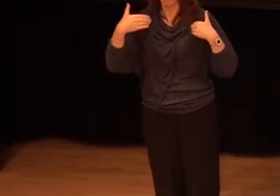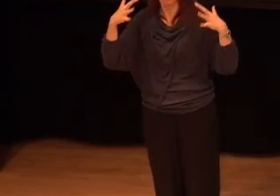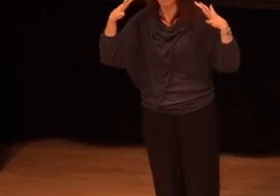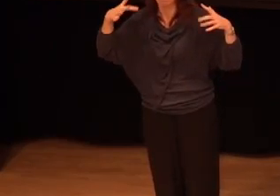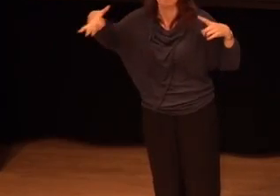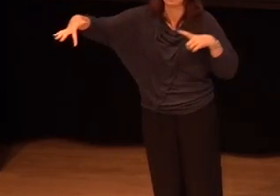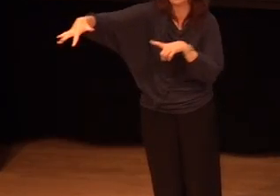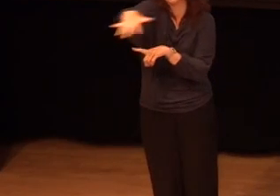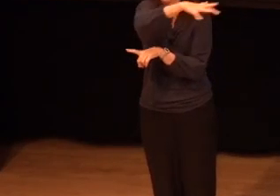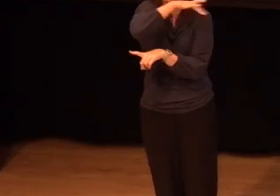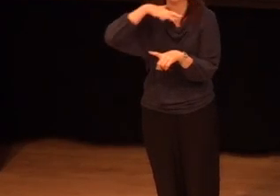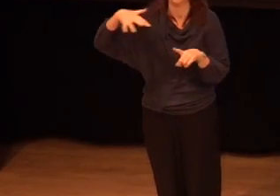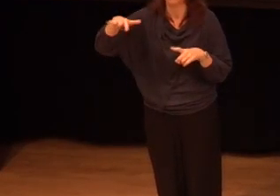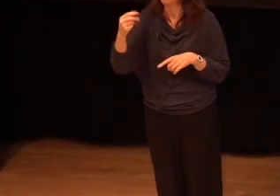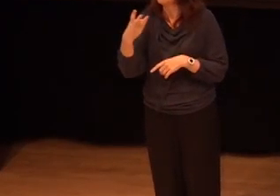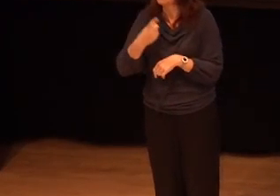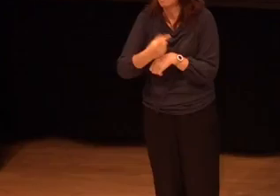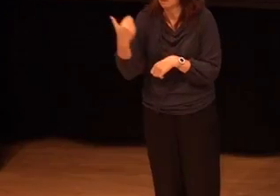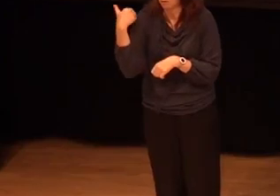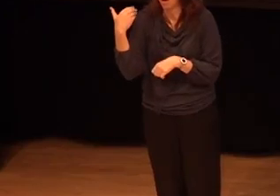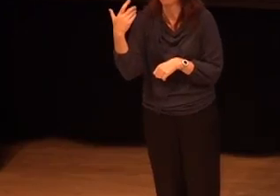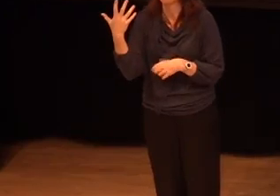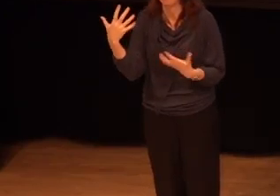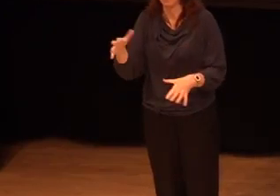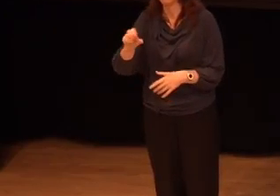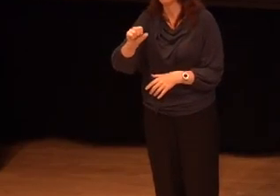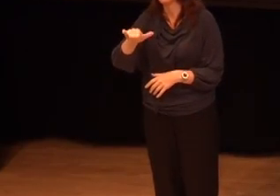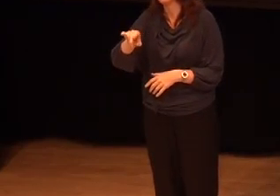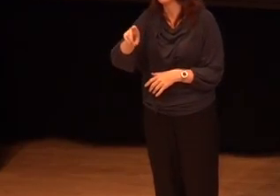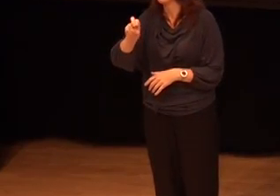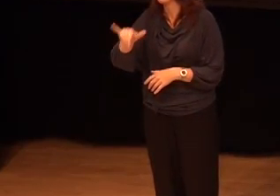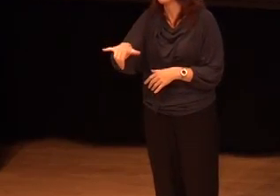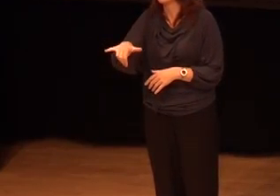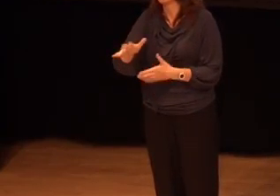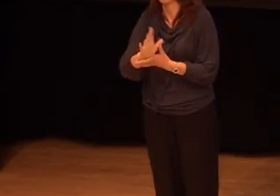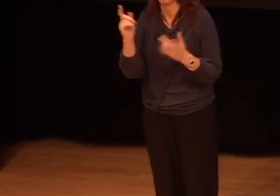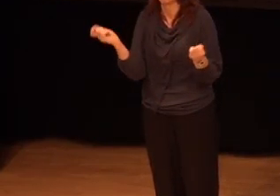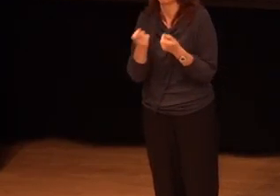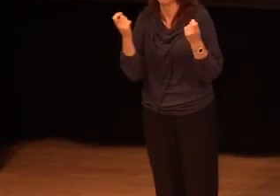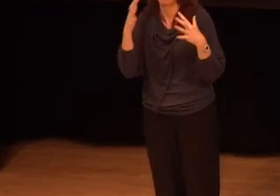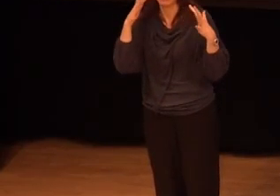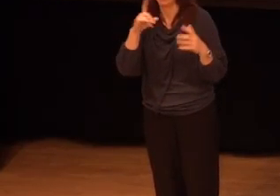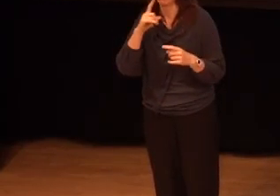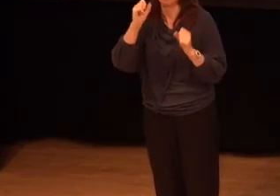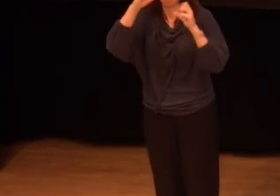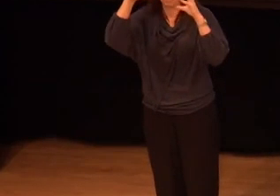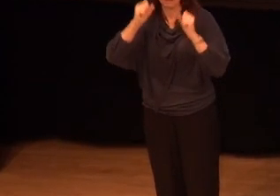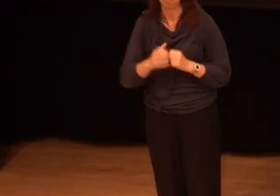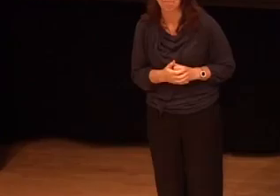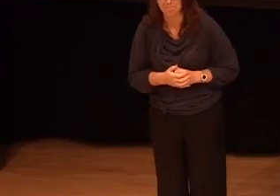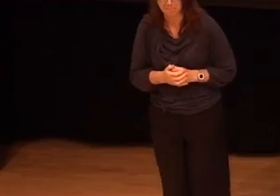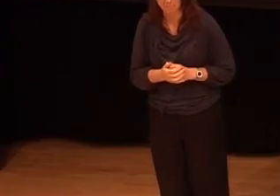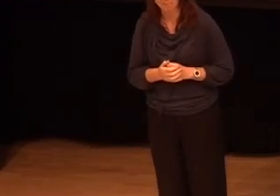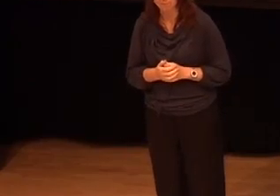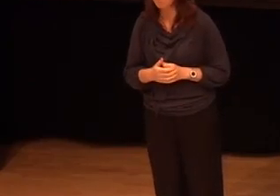Film Festival a couple of days ago, and the sound was just fantastic. So, yeah. So I'd like to ask